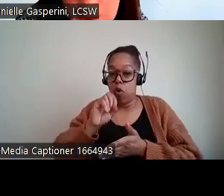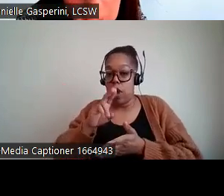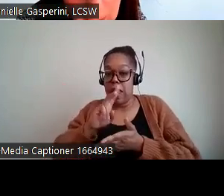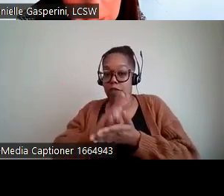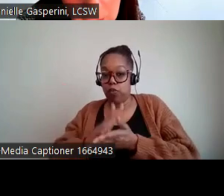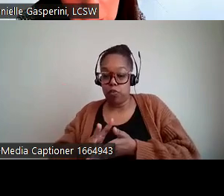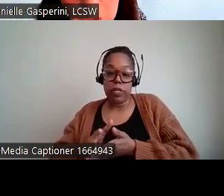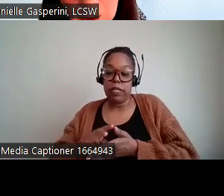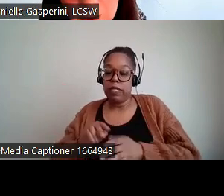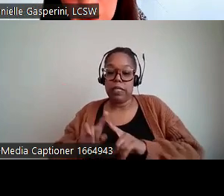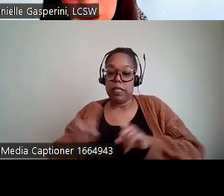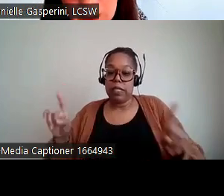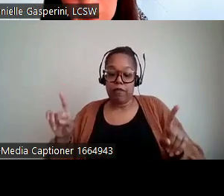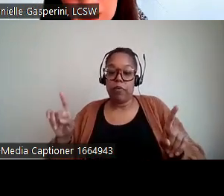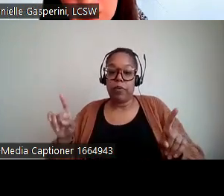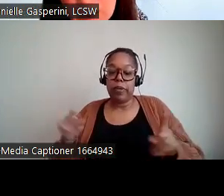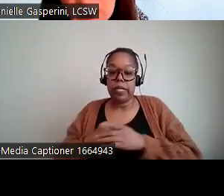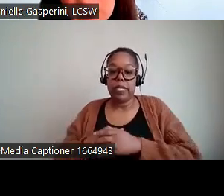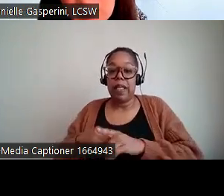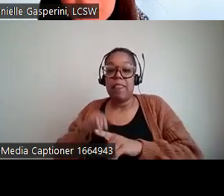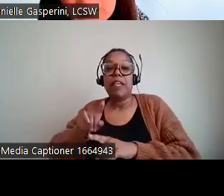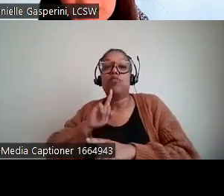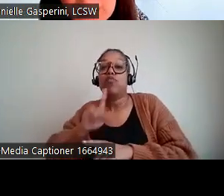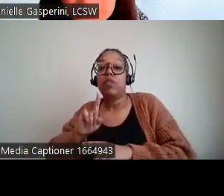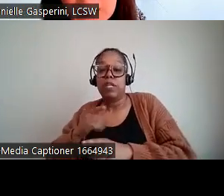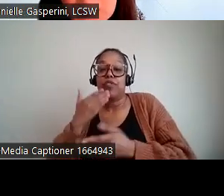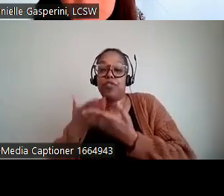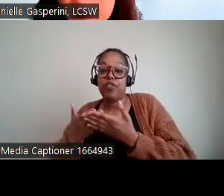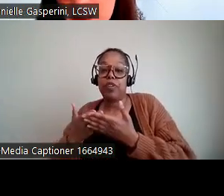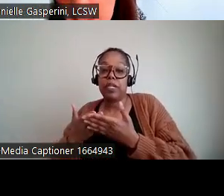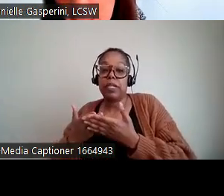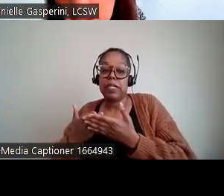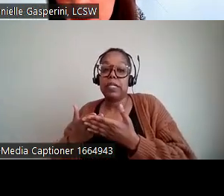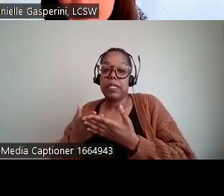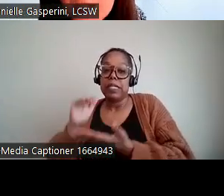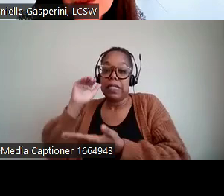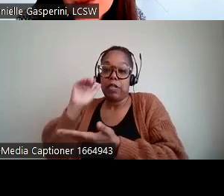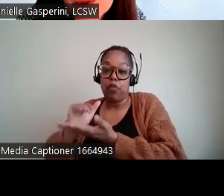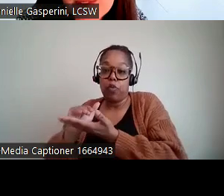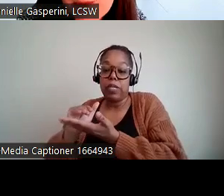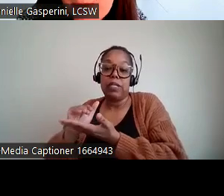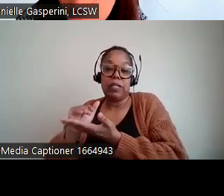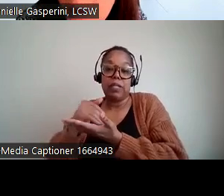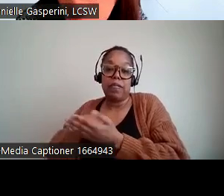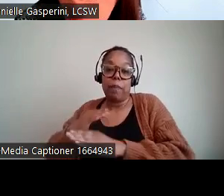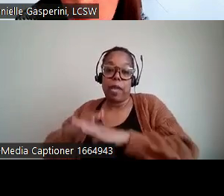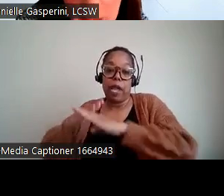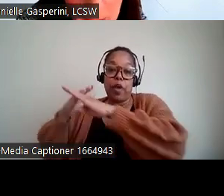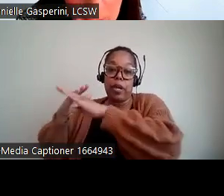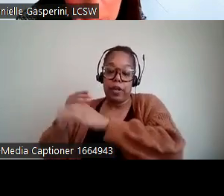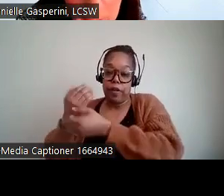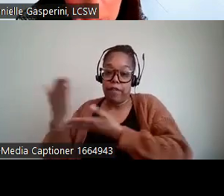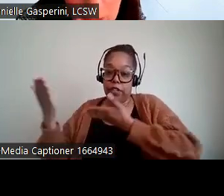they're stabilized. So this is really great because I think it really decreases the barrier to services, because we can go and